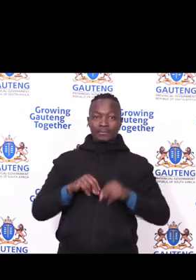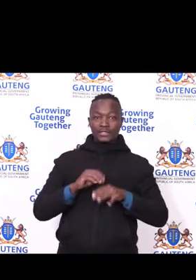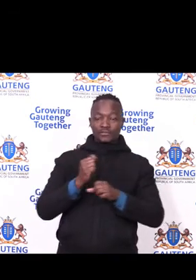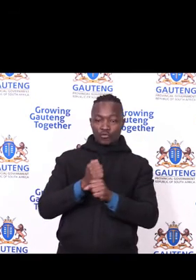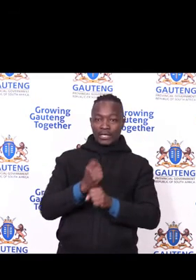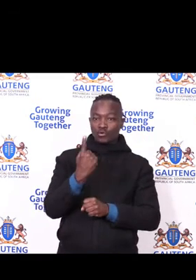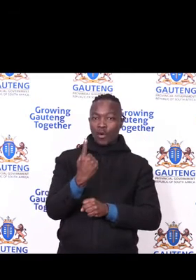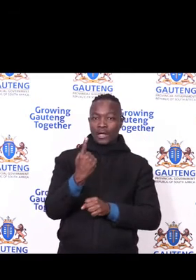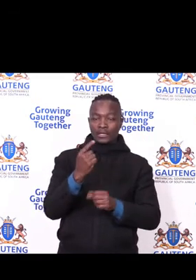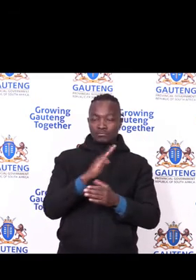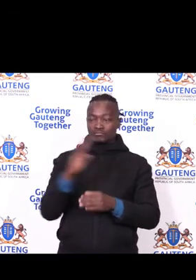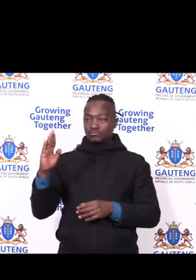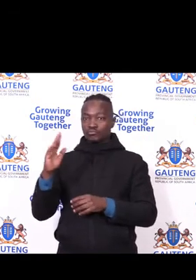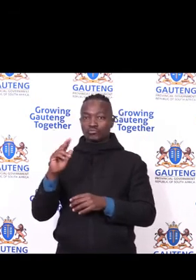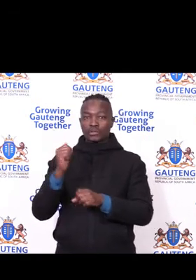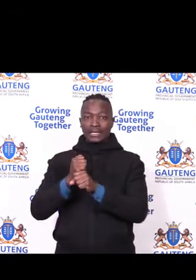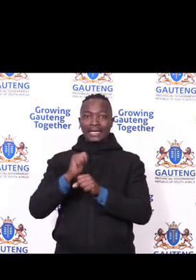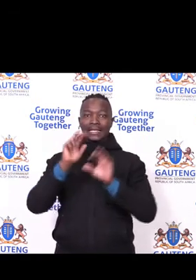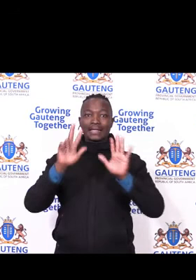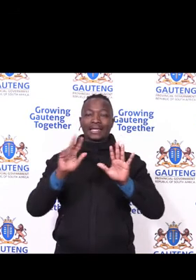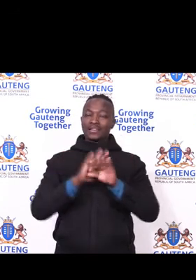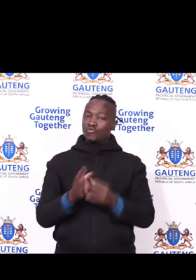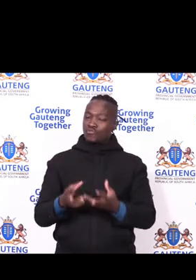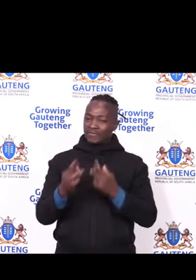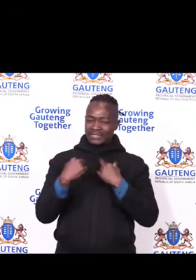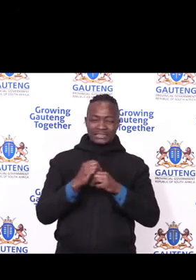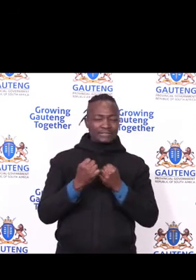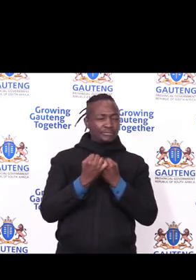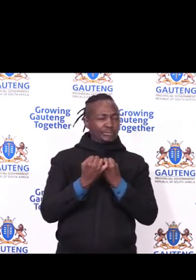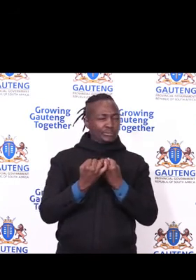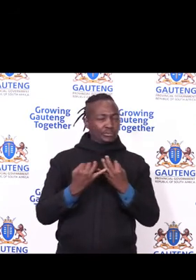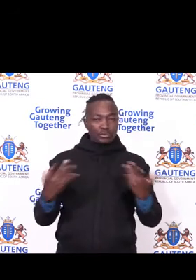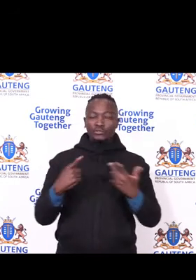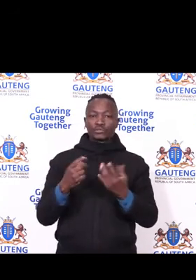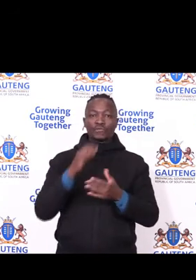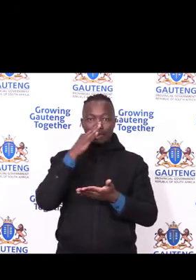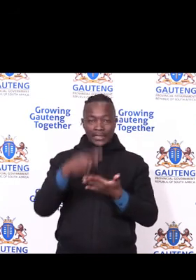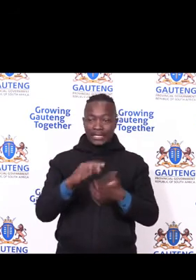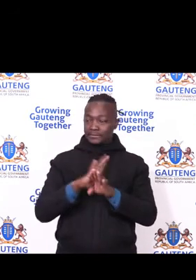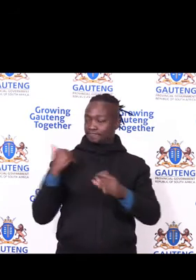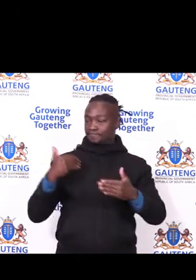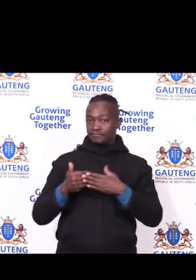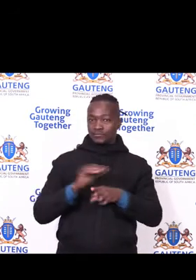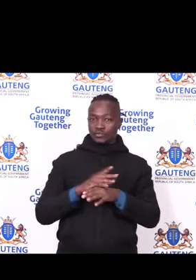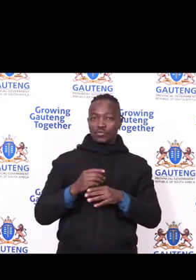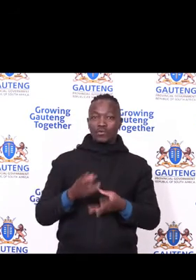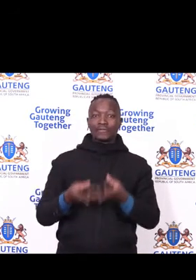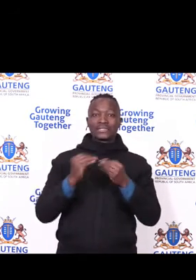grade 8. And we've received lots and lots of applications, and we're very grateful. Thus far, we've received